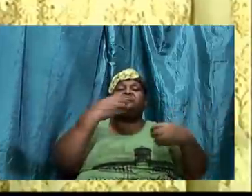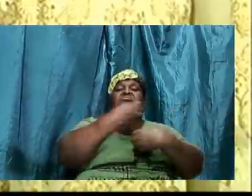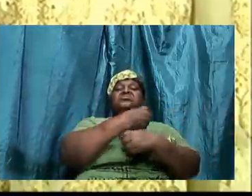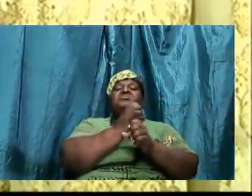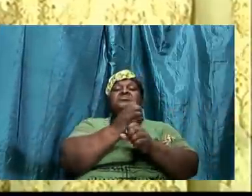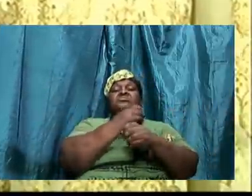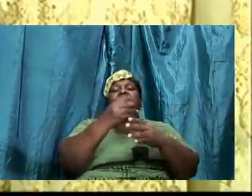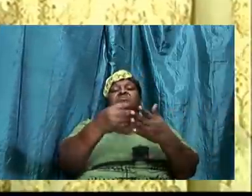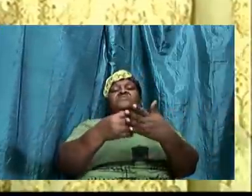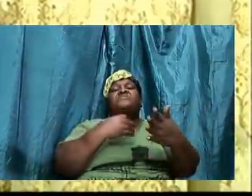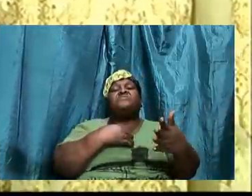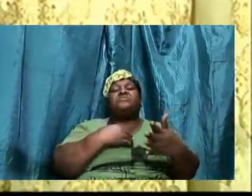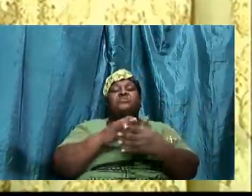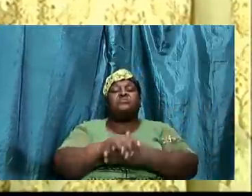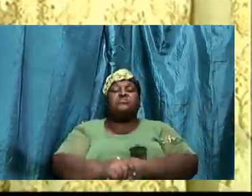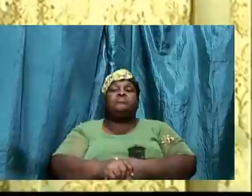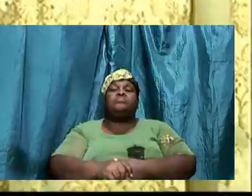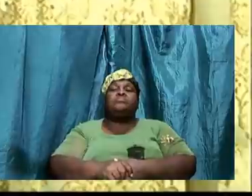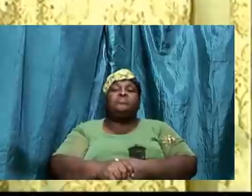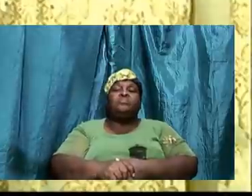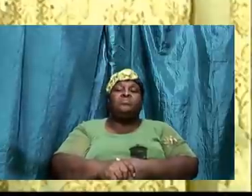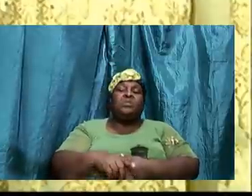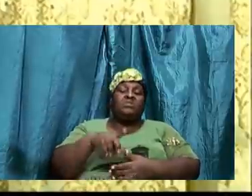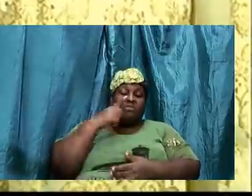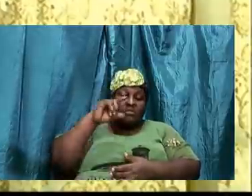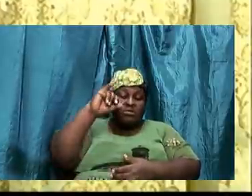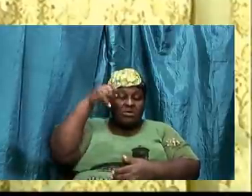that. If we look at Job